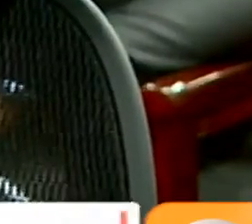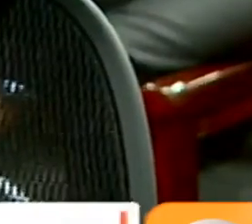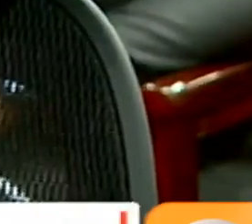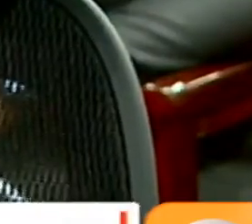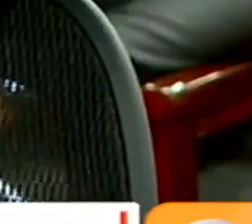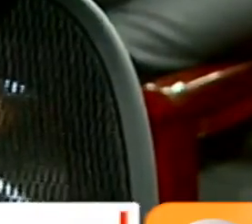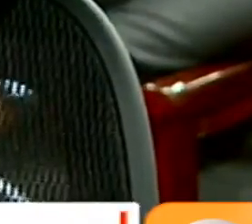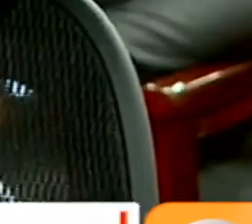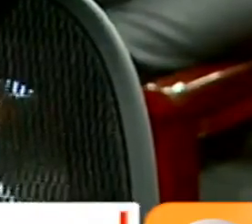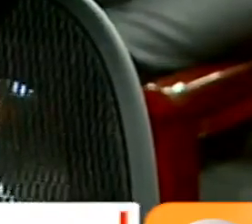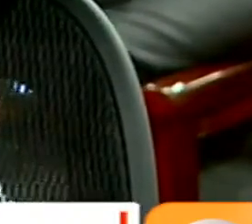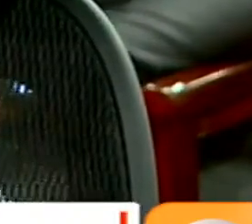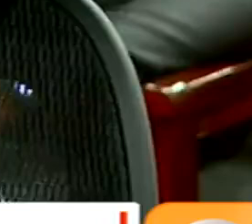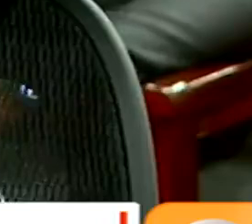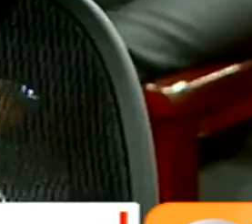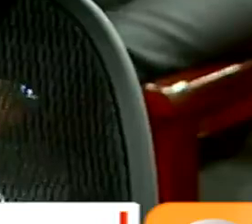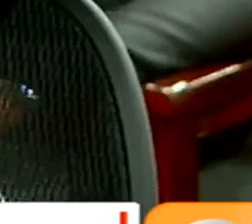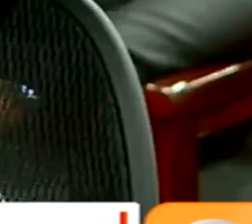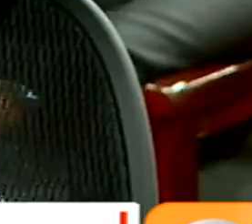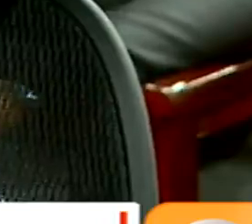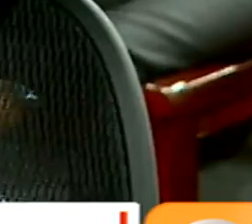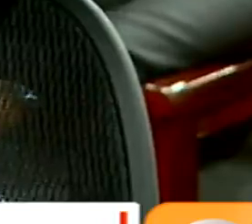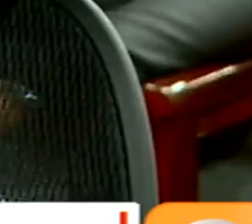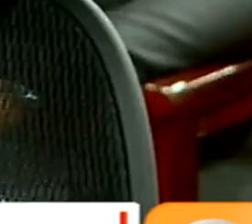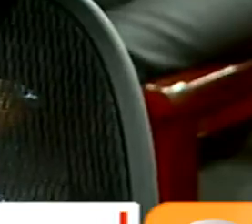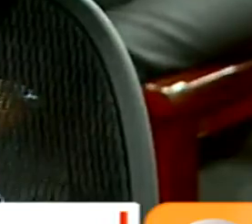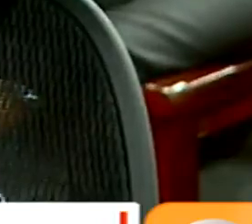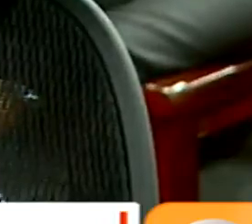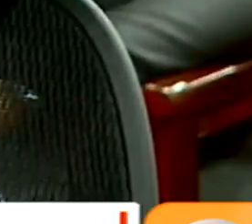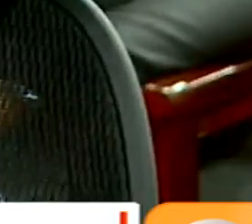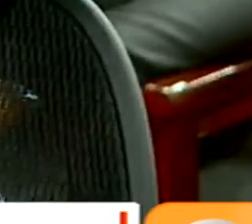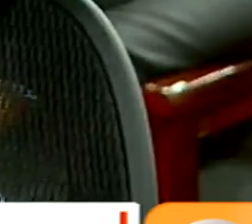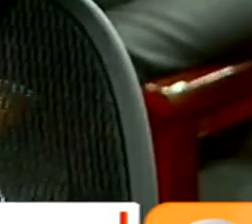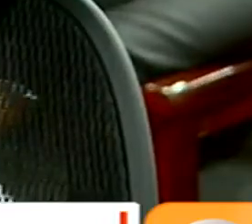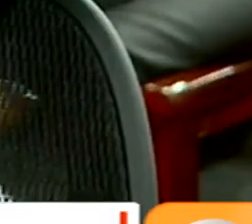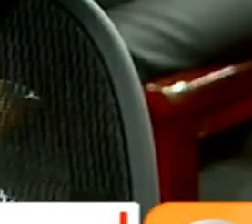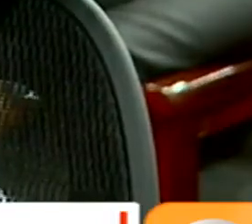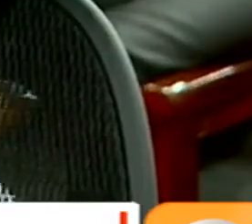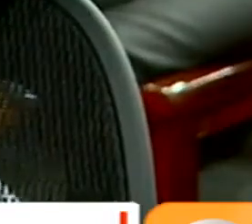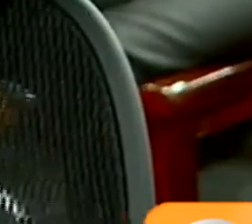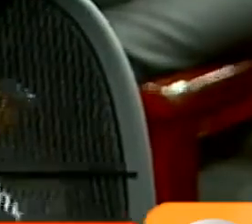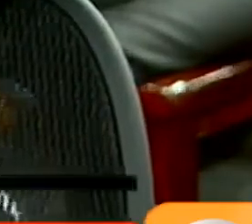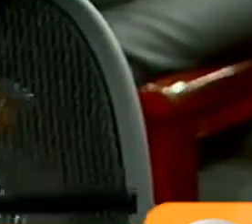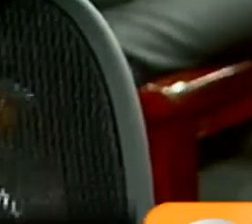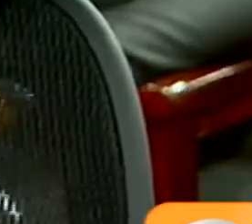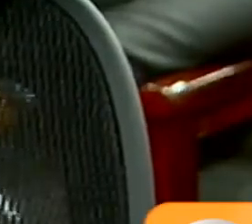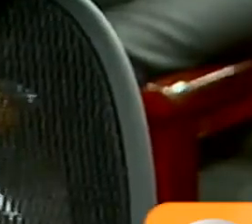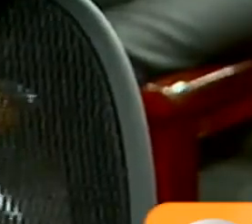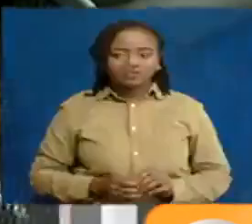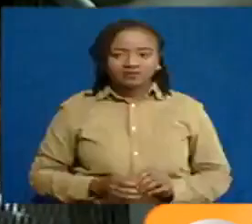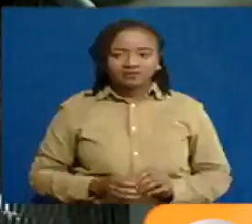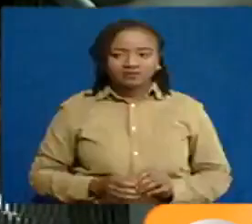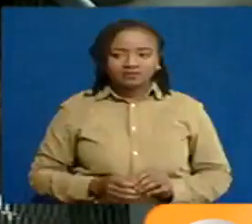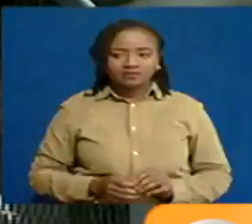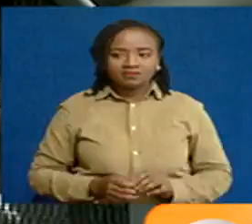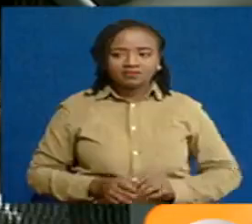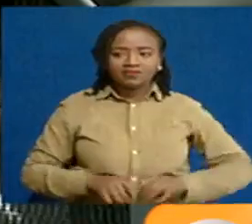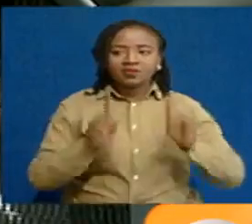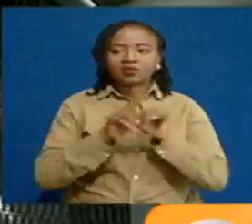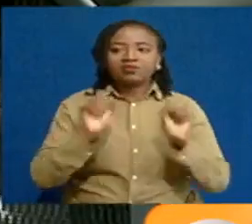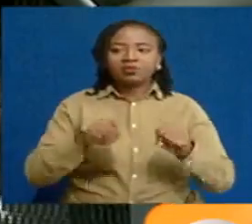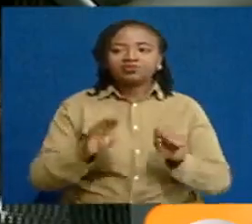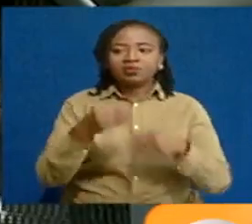the variables, once you've ticked the variables, the amount and the percentage, 2.75, and then you'll be given the total amount to